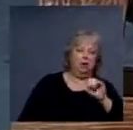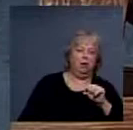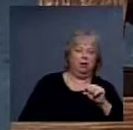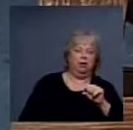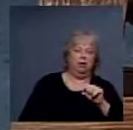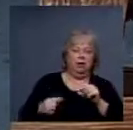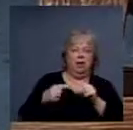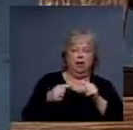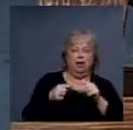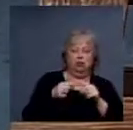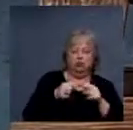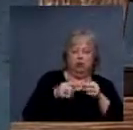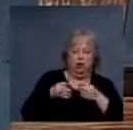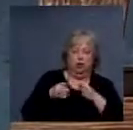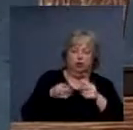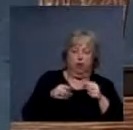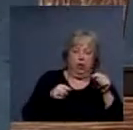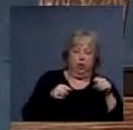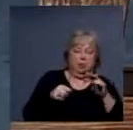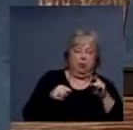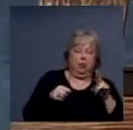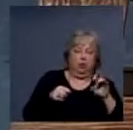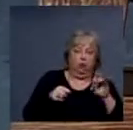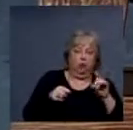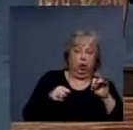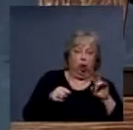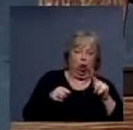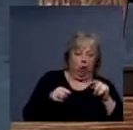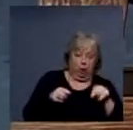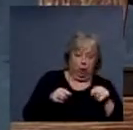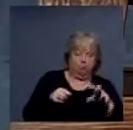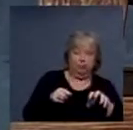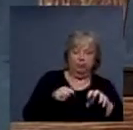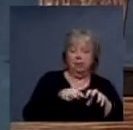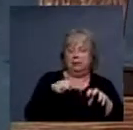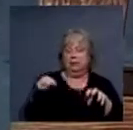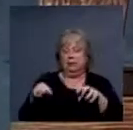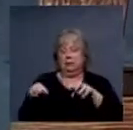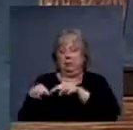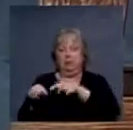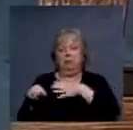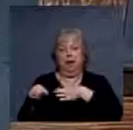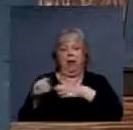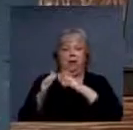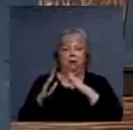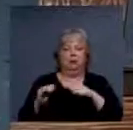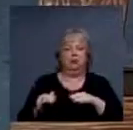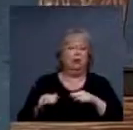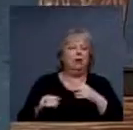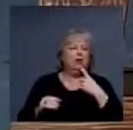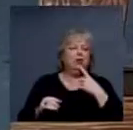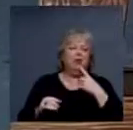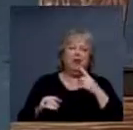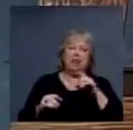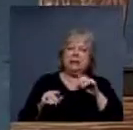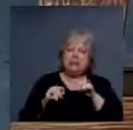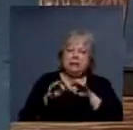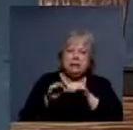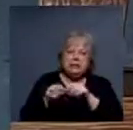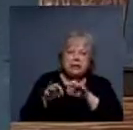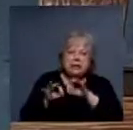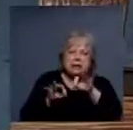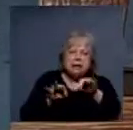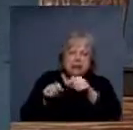from Mr. Clark. You were talking about the distance, Director Wright, and they say 171 feet,